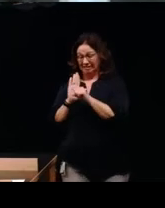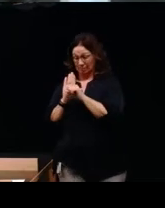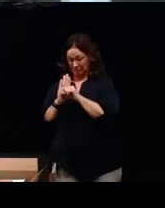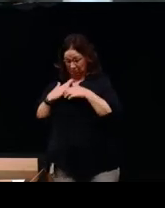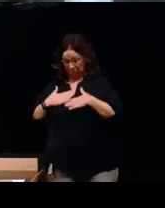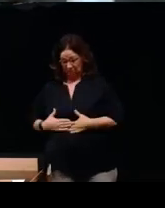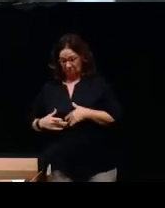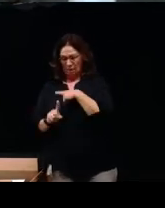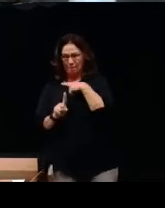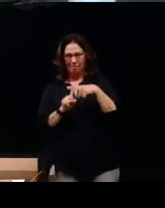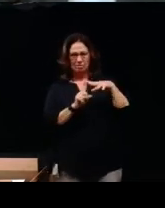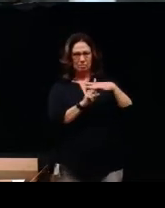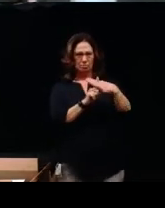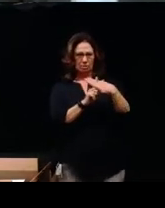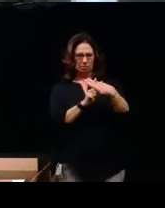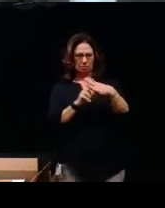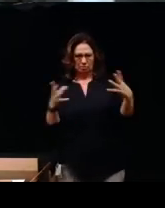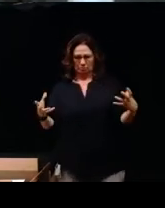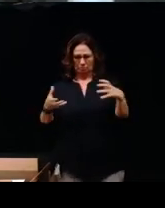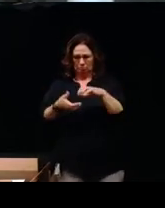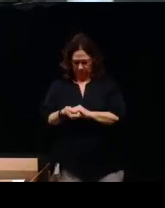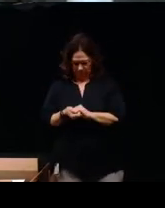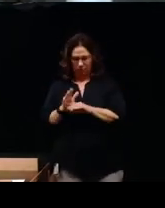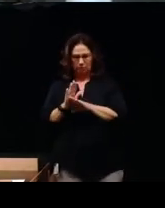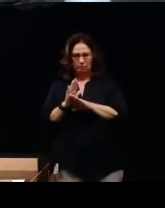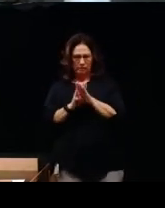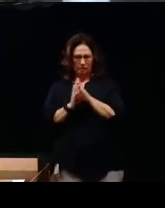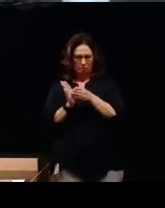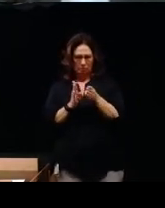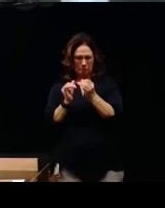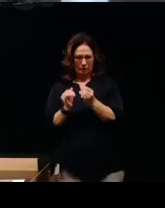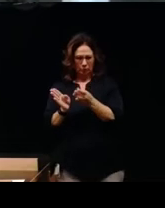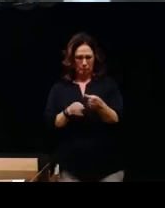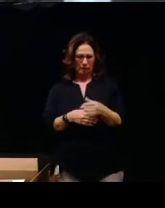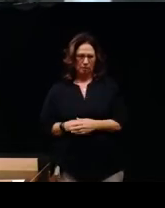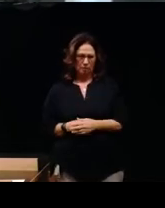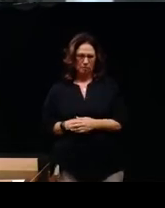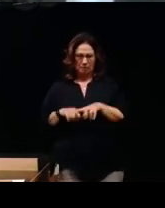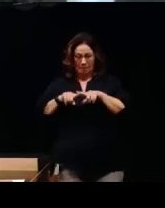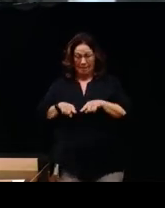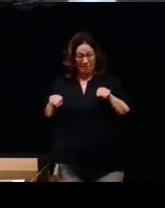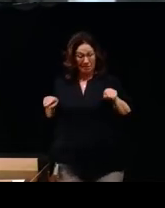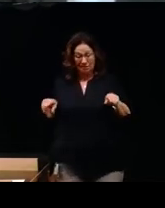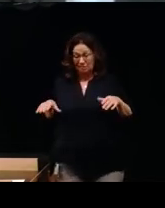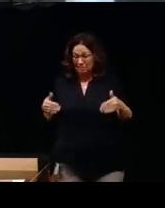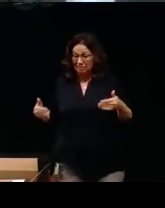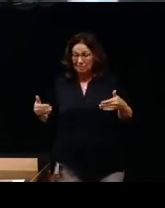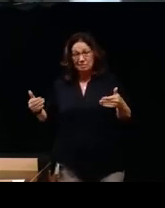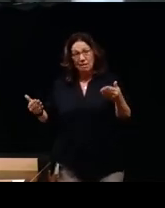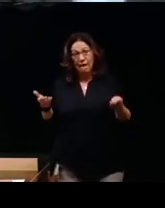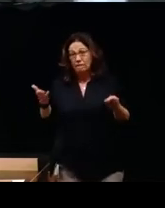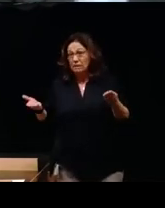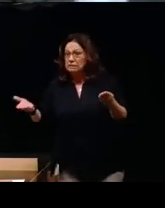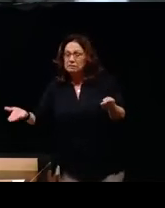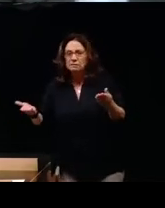will allow us to develop individualized treatments based on the best available evidence for the various